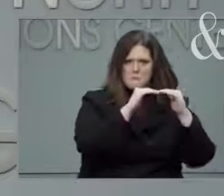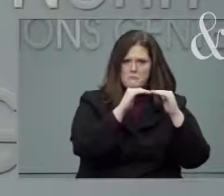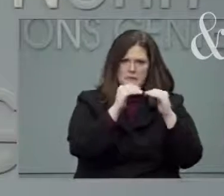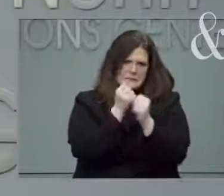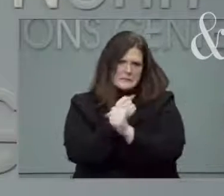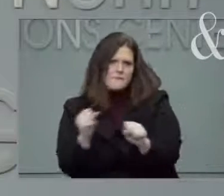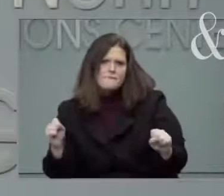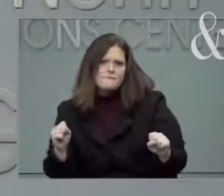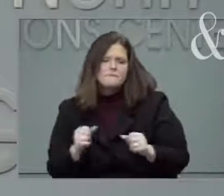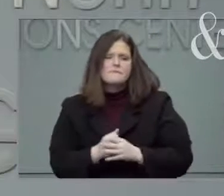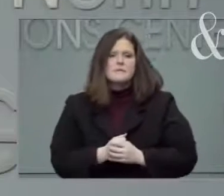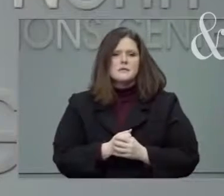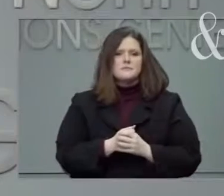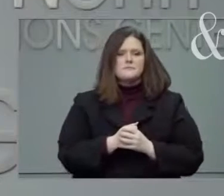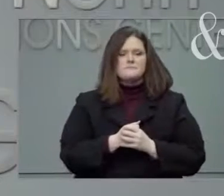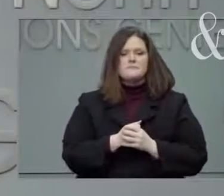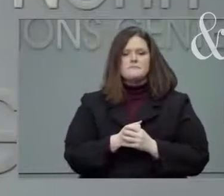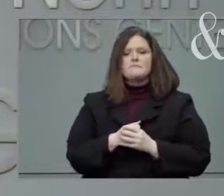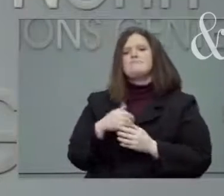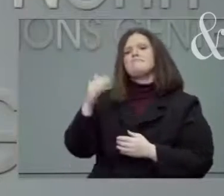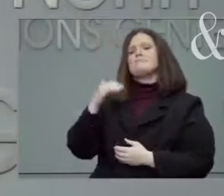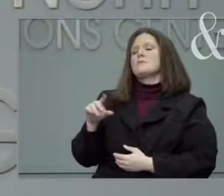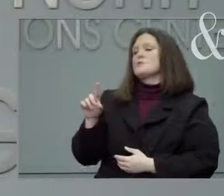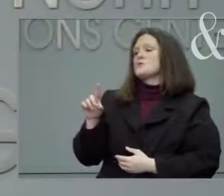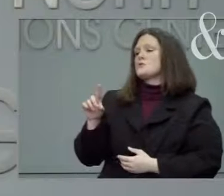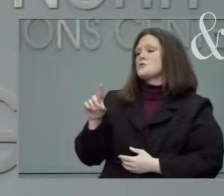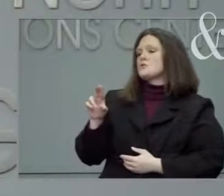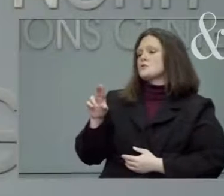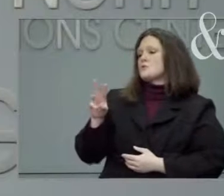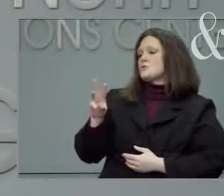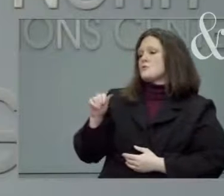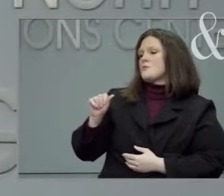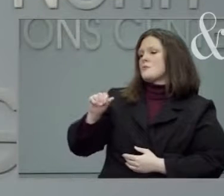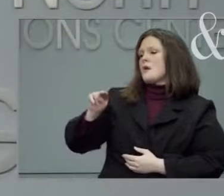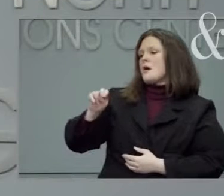Our next question is from Dewan Hogard with WTVD.